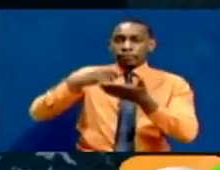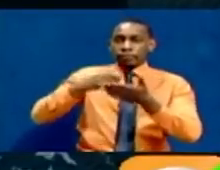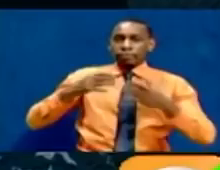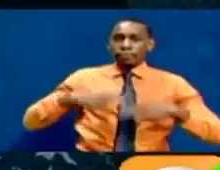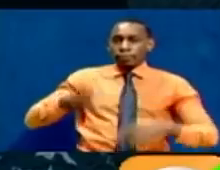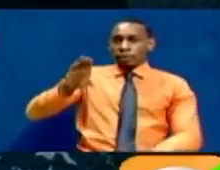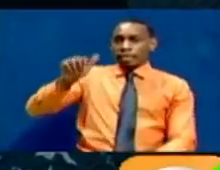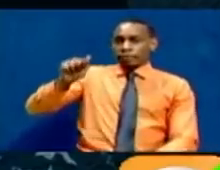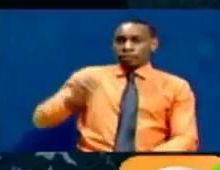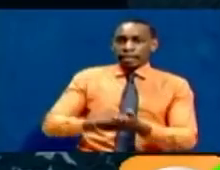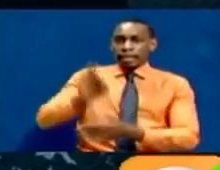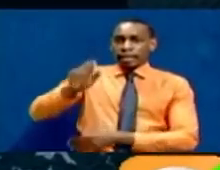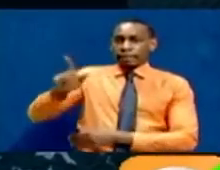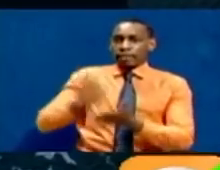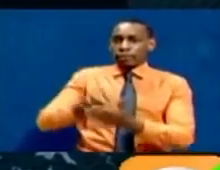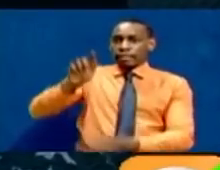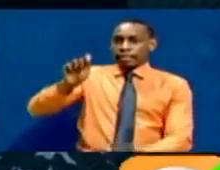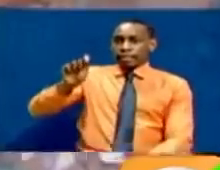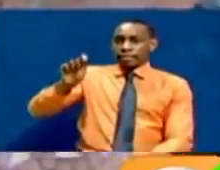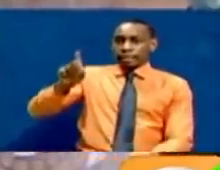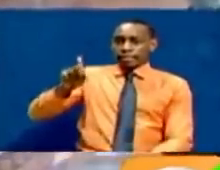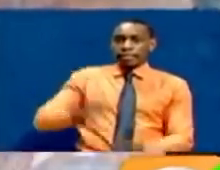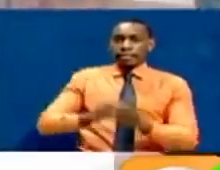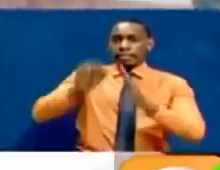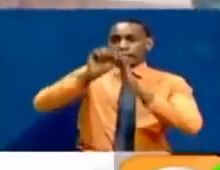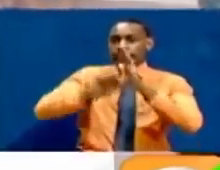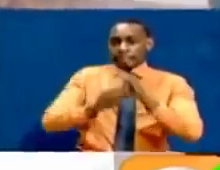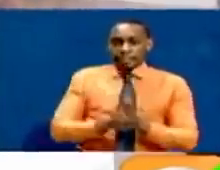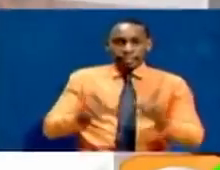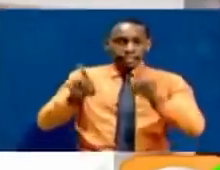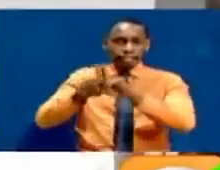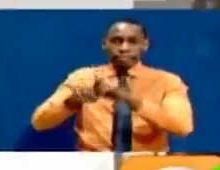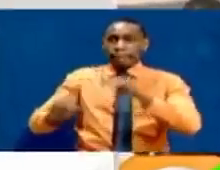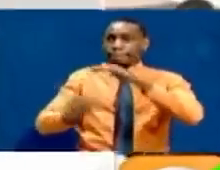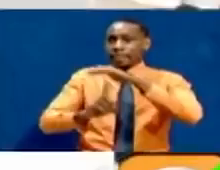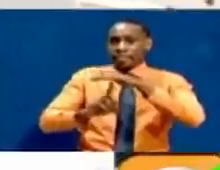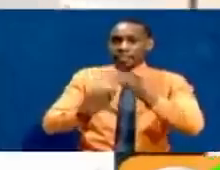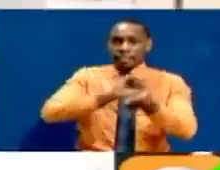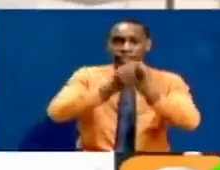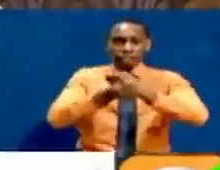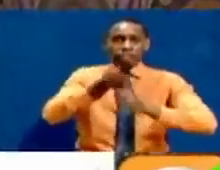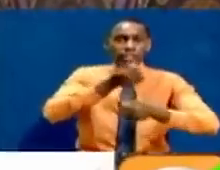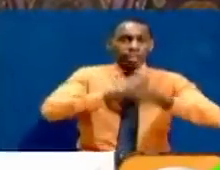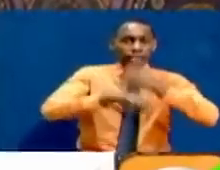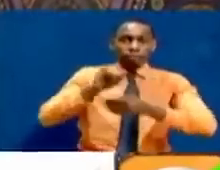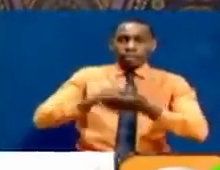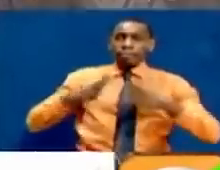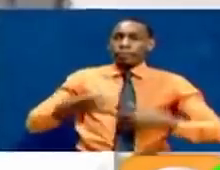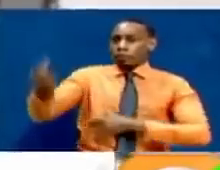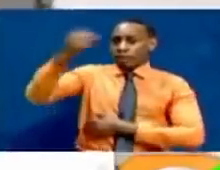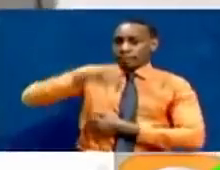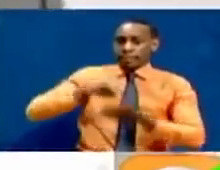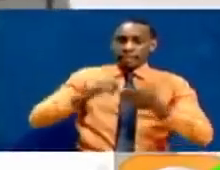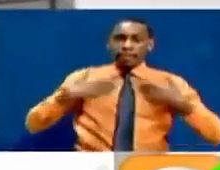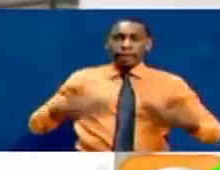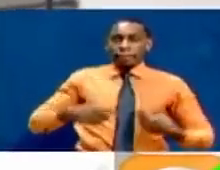travelers from California, Florida, and Texas states. Additionally, the ministry has adjusted measures to ensure arriving passengers